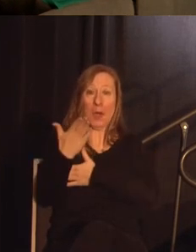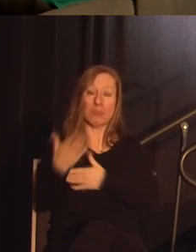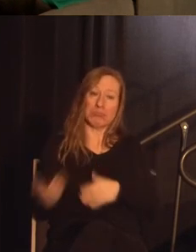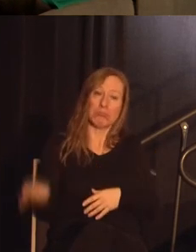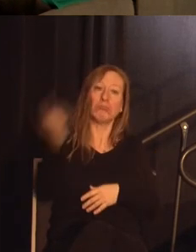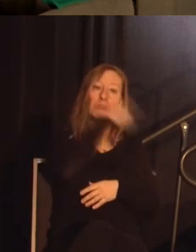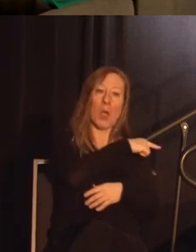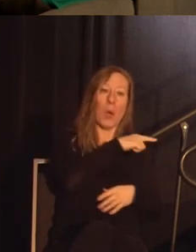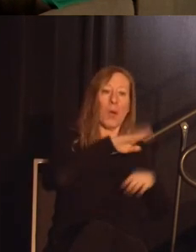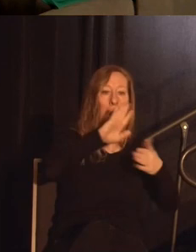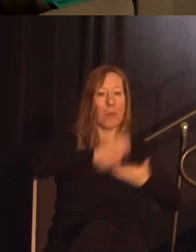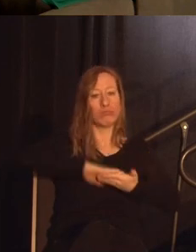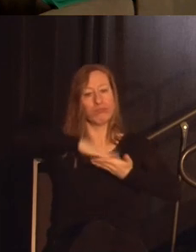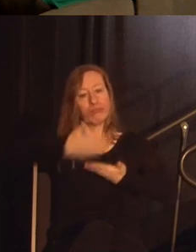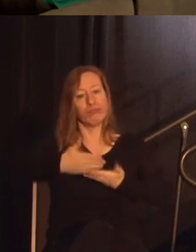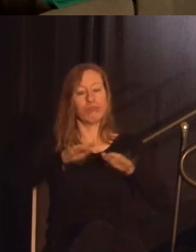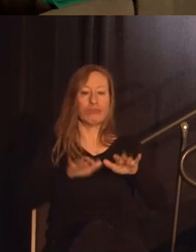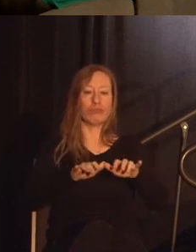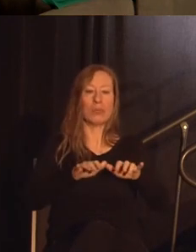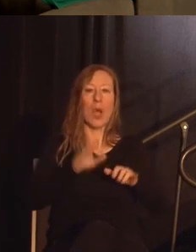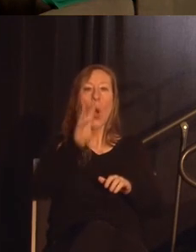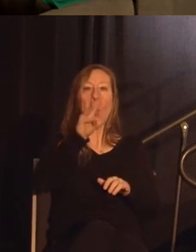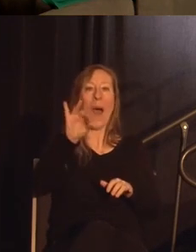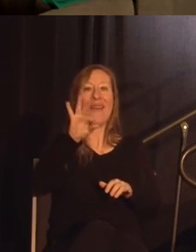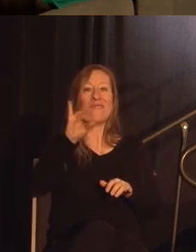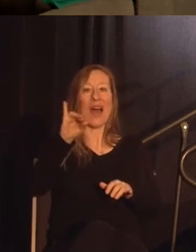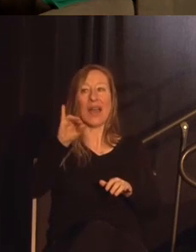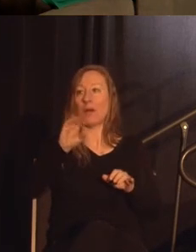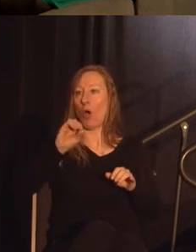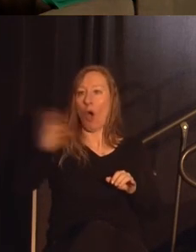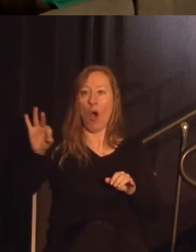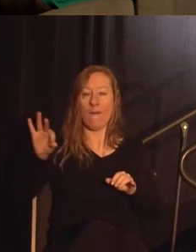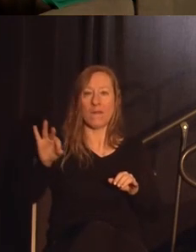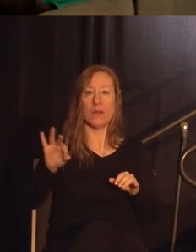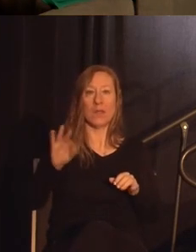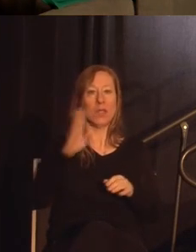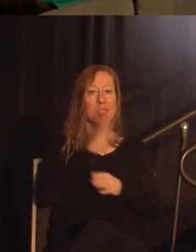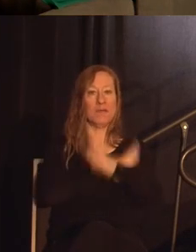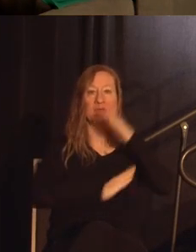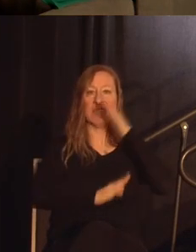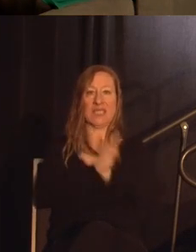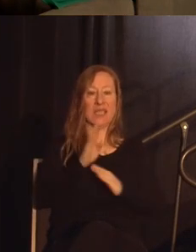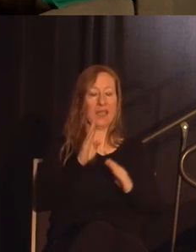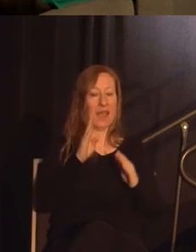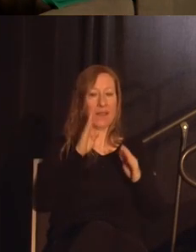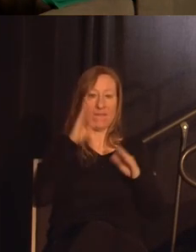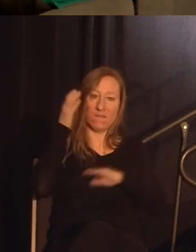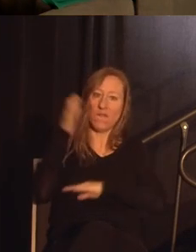I open my computer and I turn off the Wi-Fi and I just make my hands physically type.